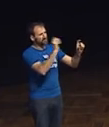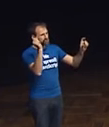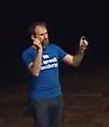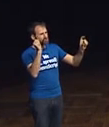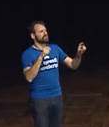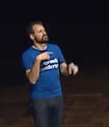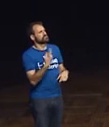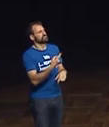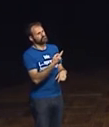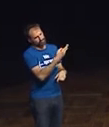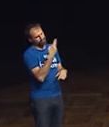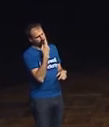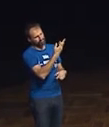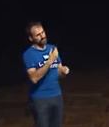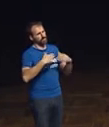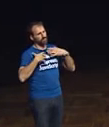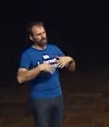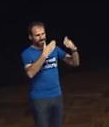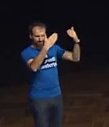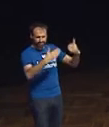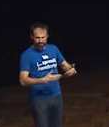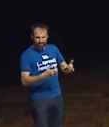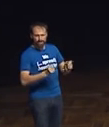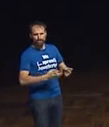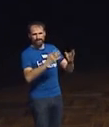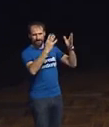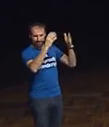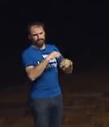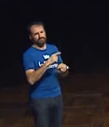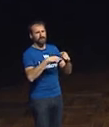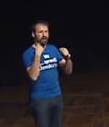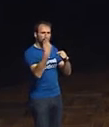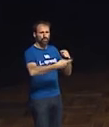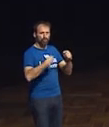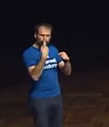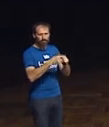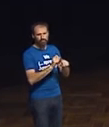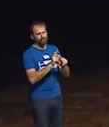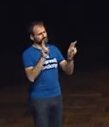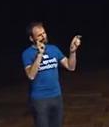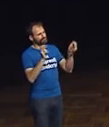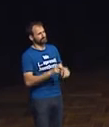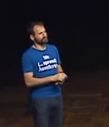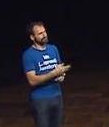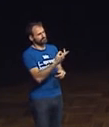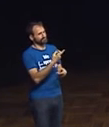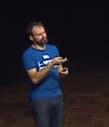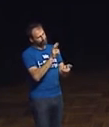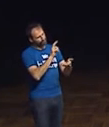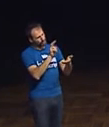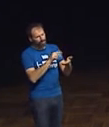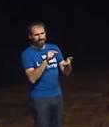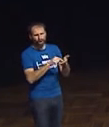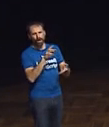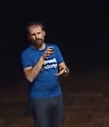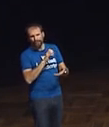get a reader for the body's readable stream. Set up a loop and calling reader.read, and that gives you a promise for an object that looks very